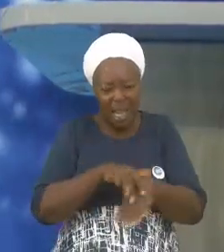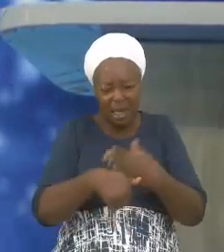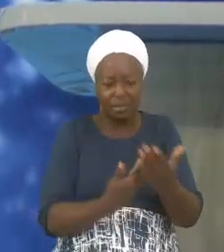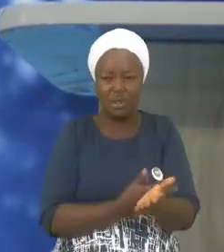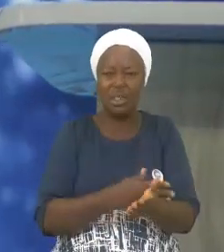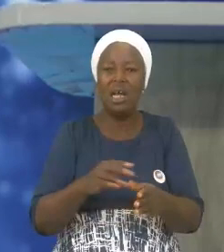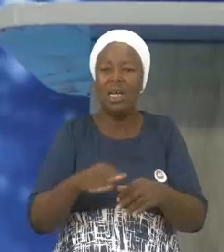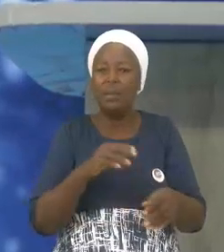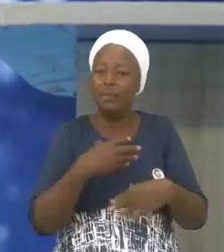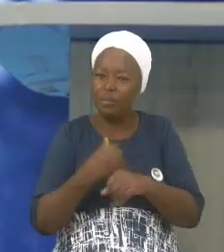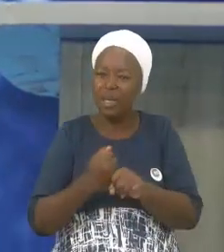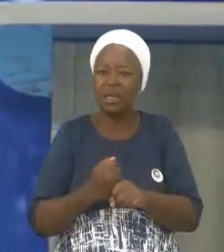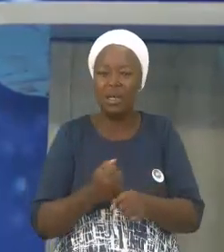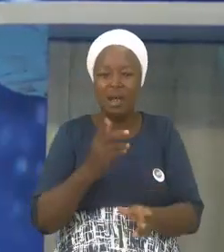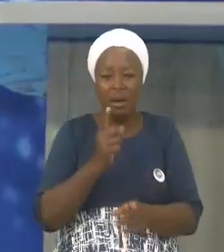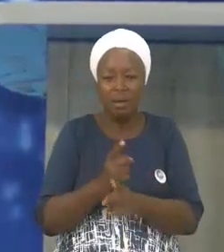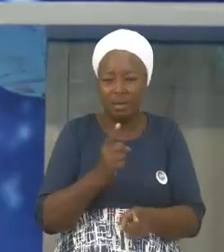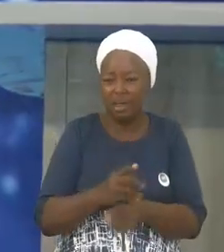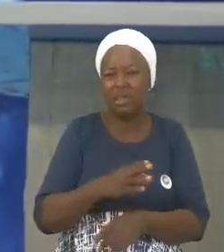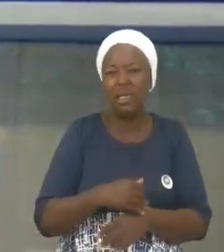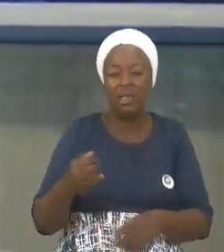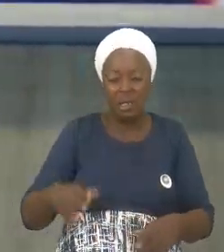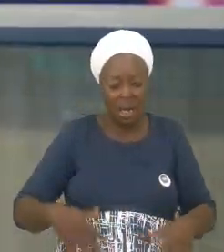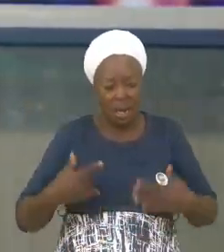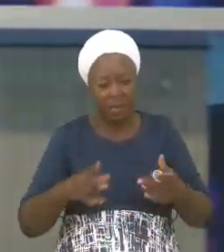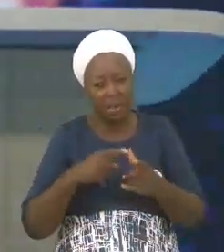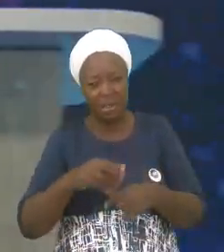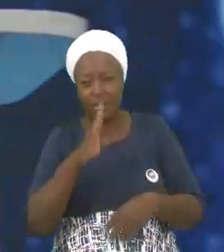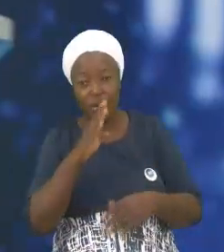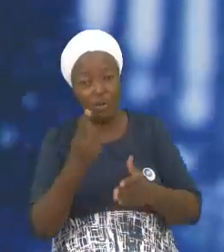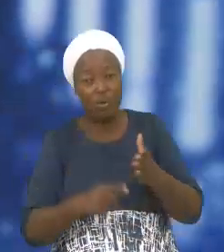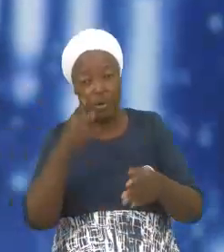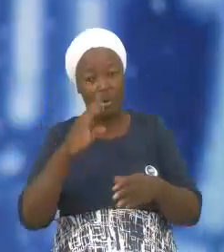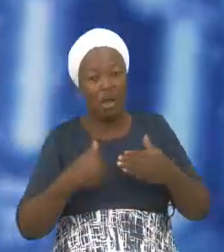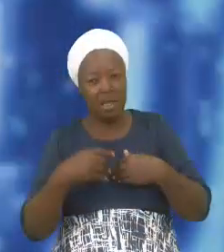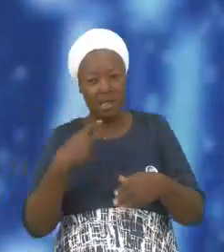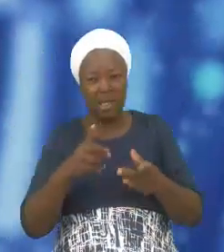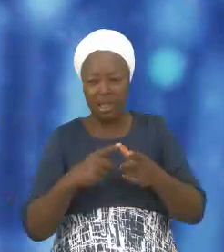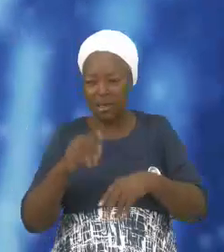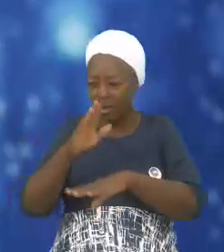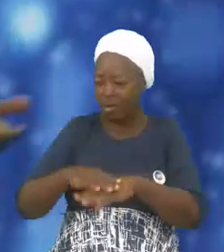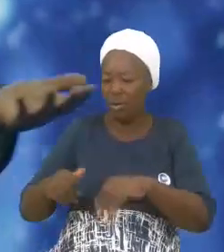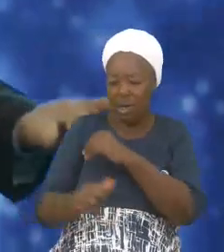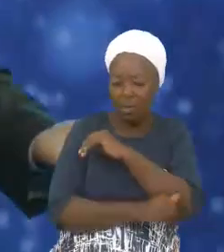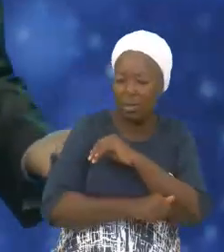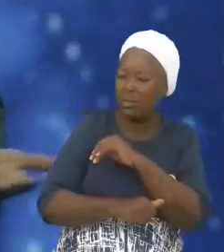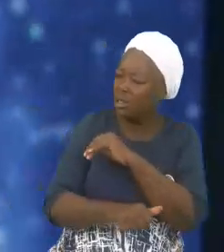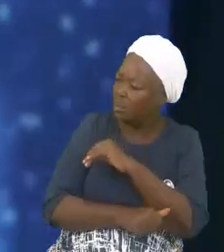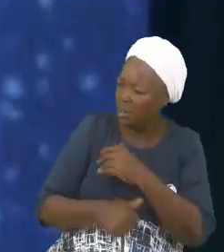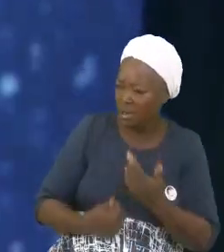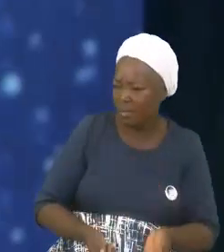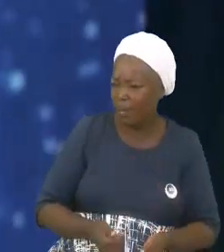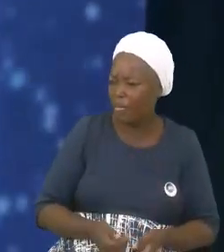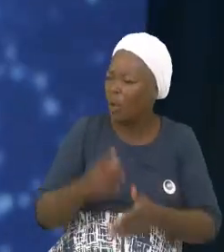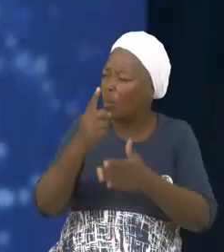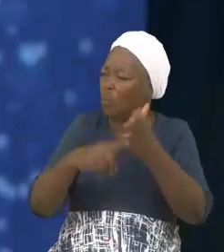your life, and doing what God has said. And he called Abram, and he said, Abram, what have we done? You